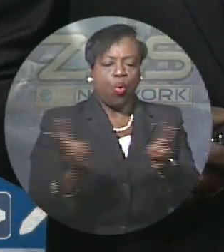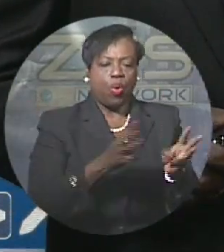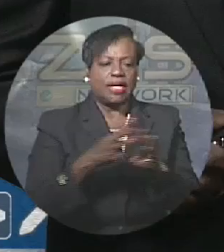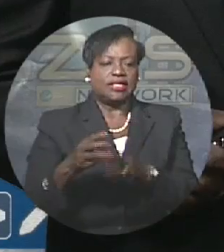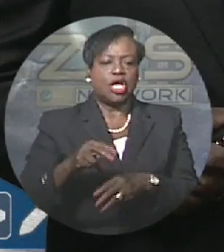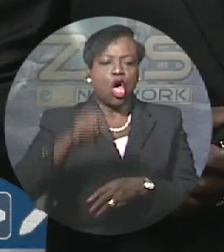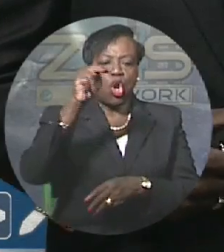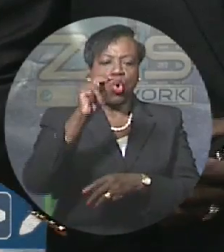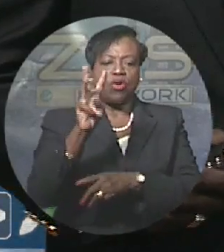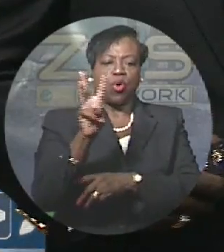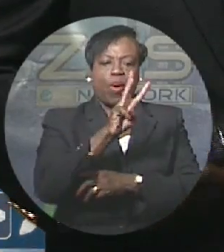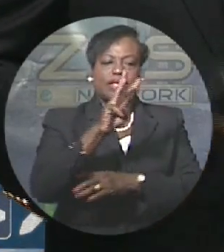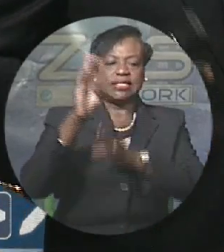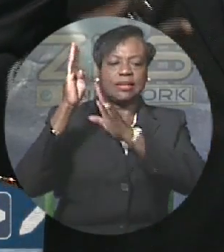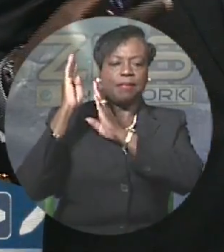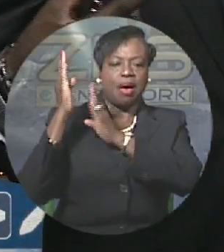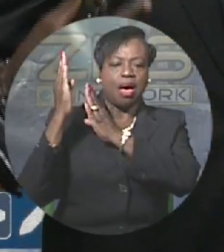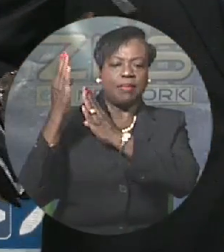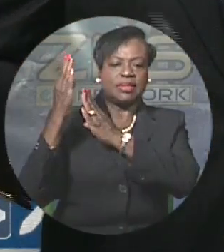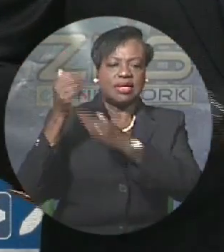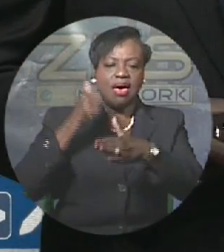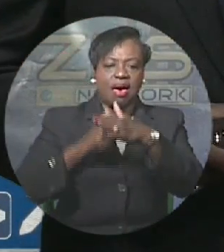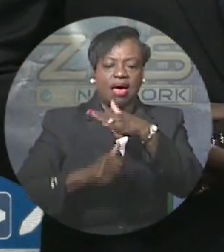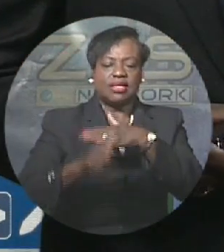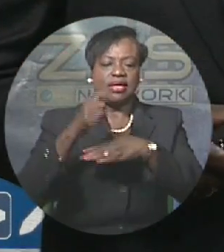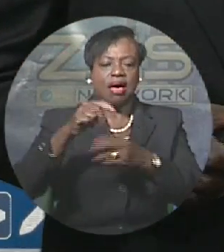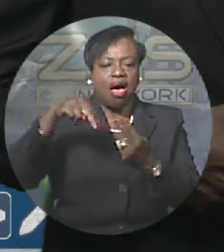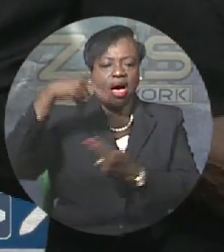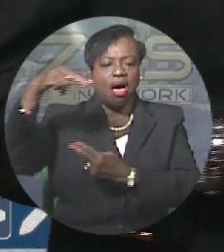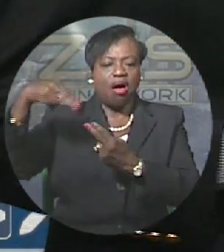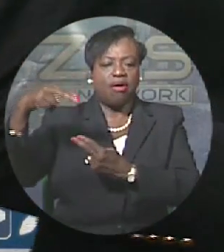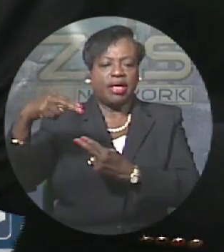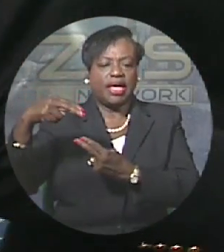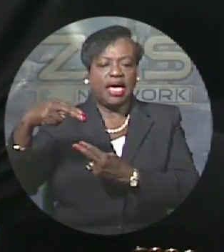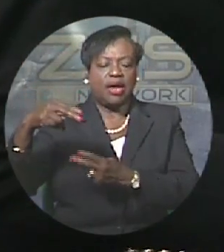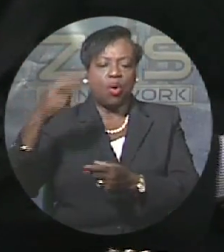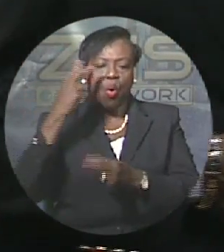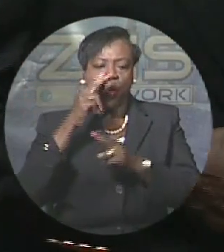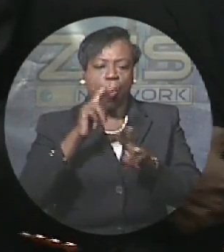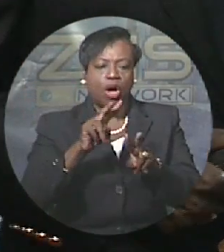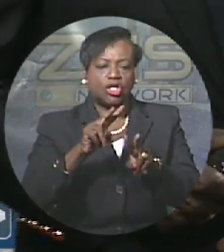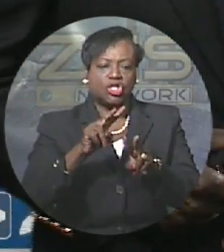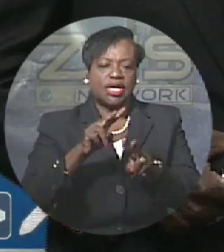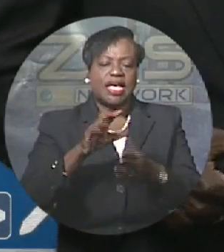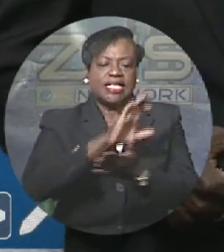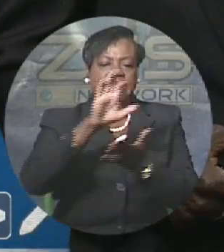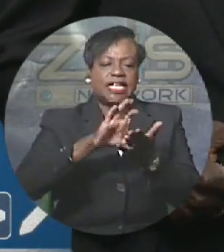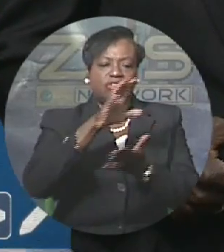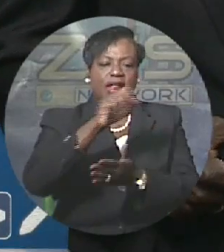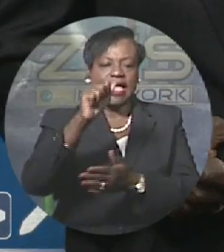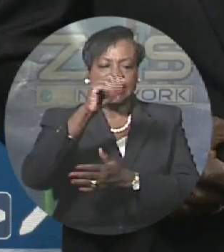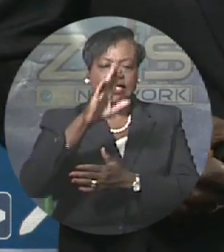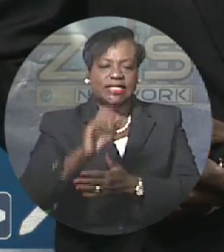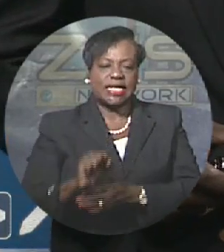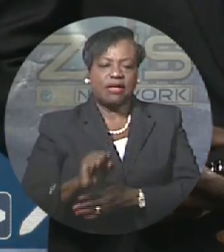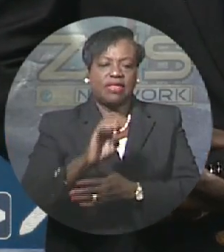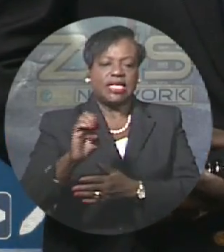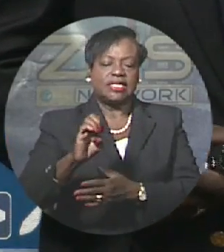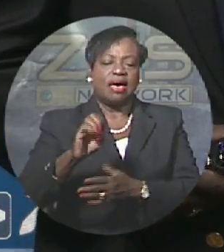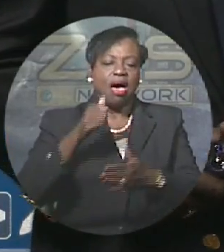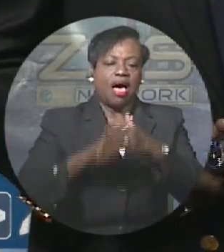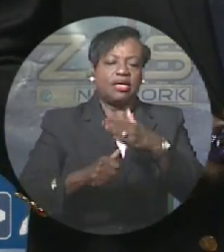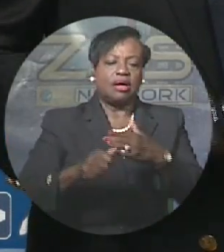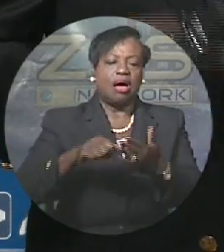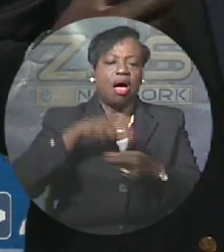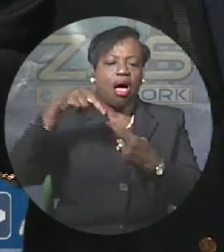start with the northwest Bahamas, which is under a hurricane watch, and the central and southeastern parts of the country are now under a hurricane warning, and